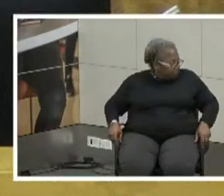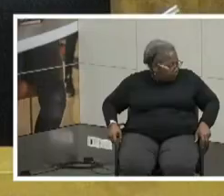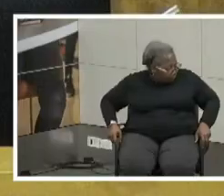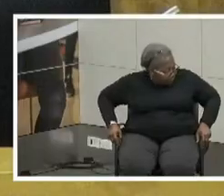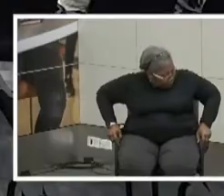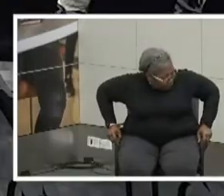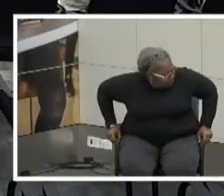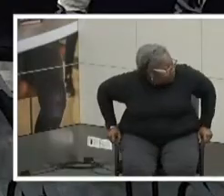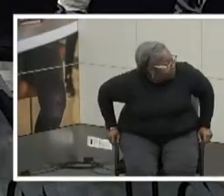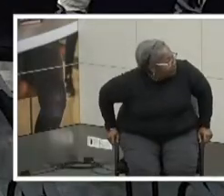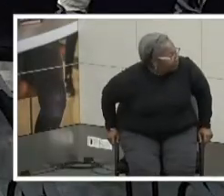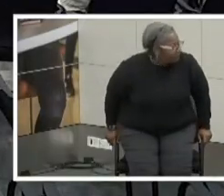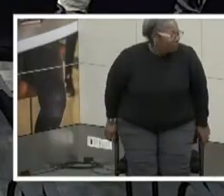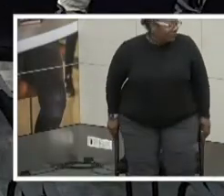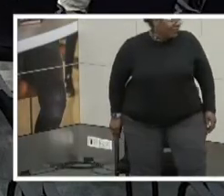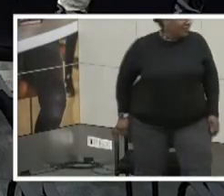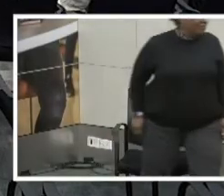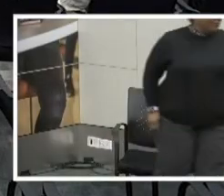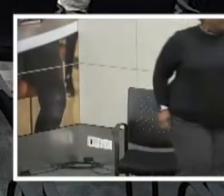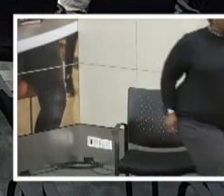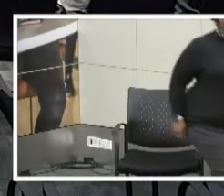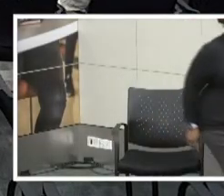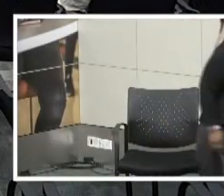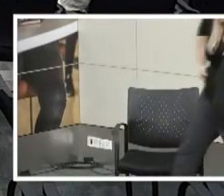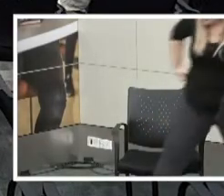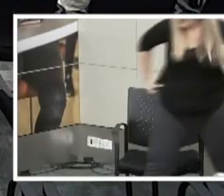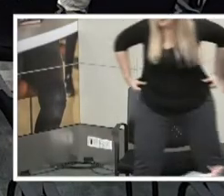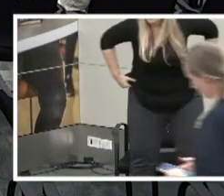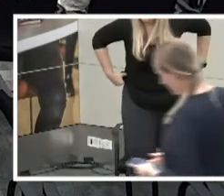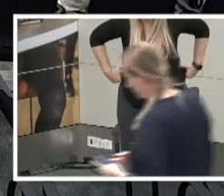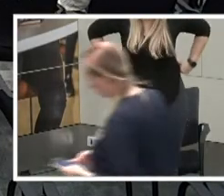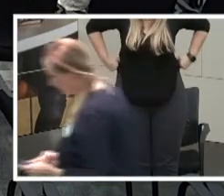sebr Miss C Brook